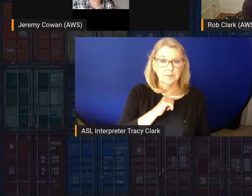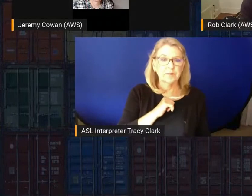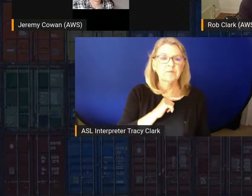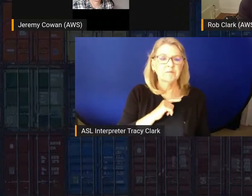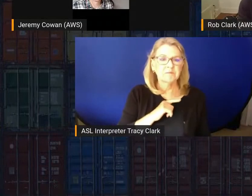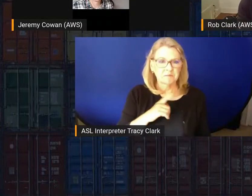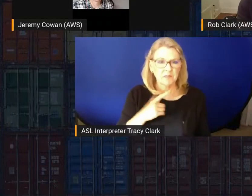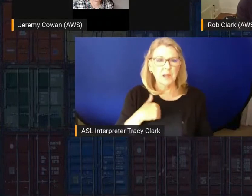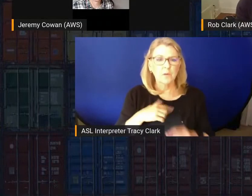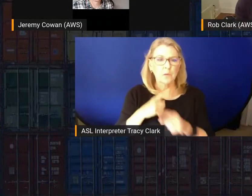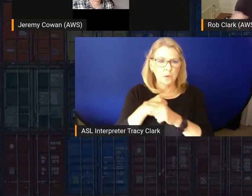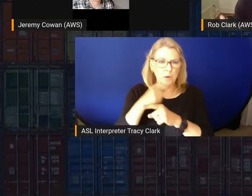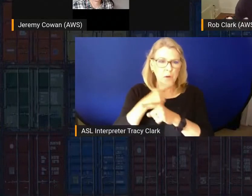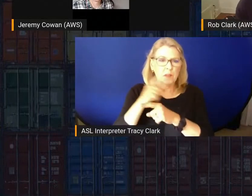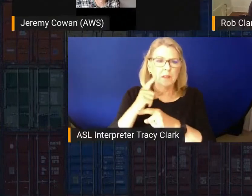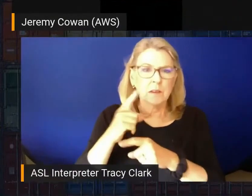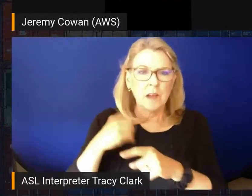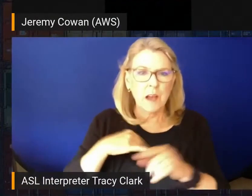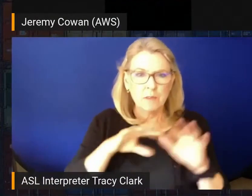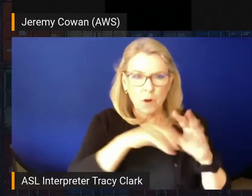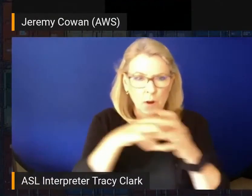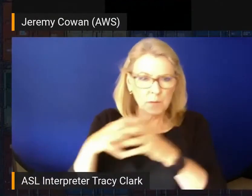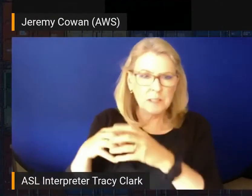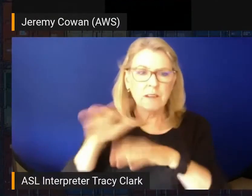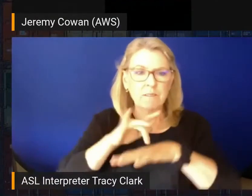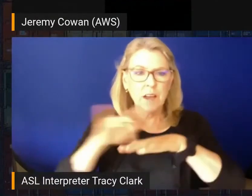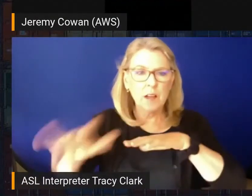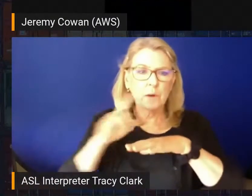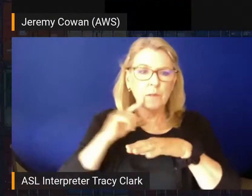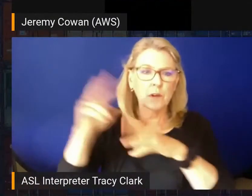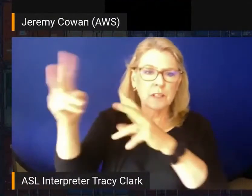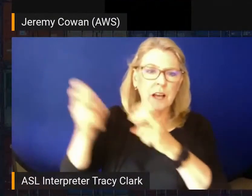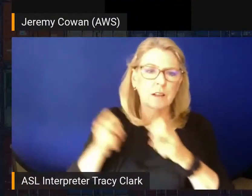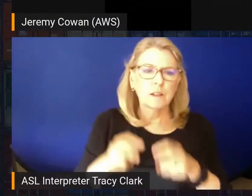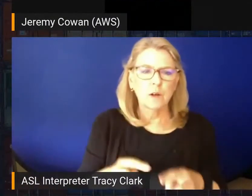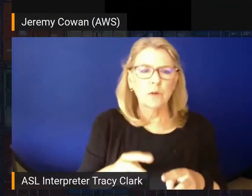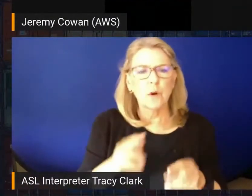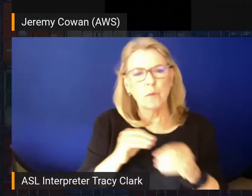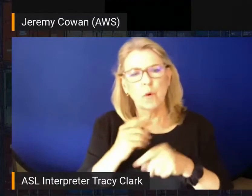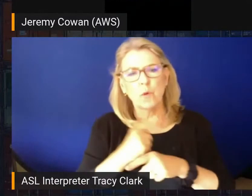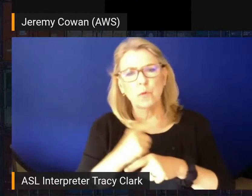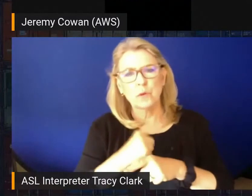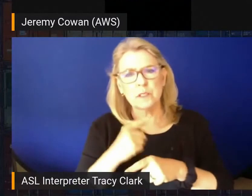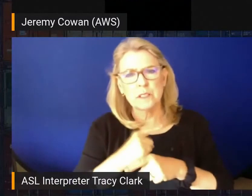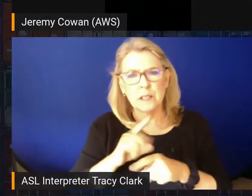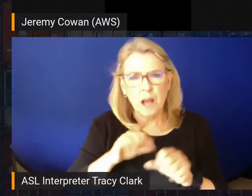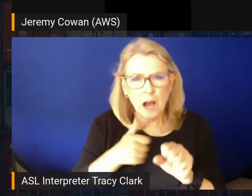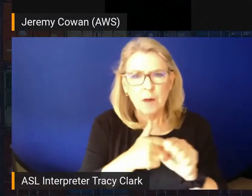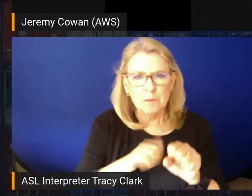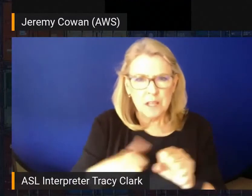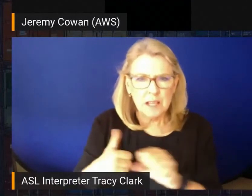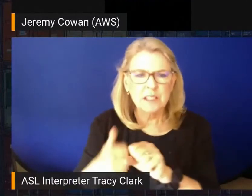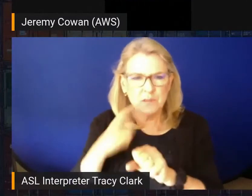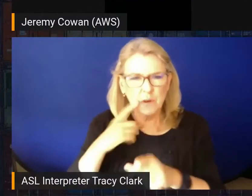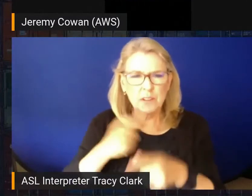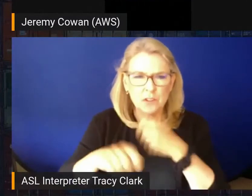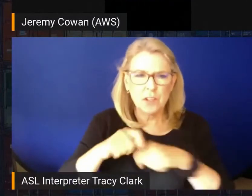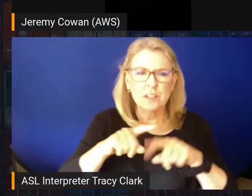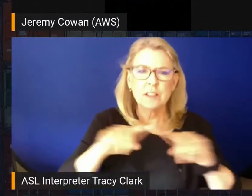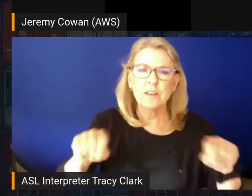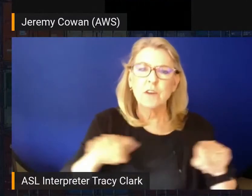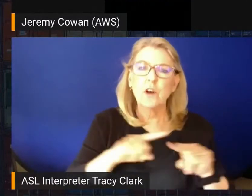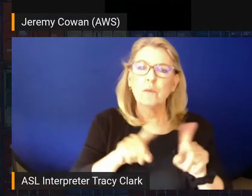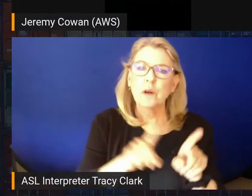download, which might include more routine updates, performance changes and such, but also regularly contain